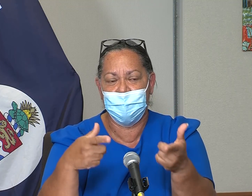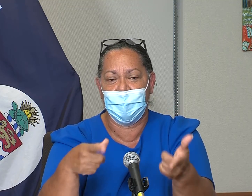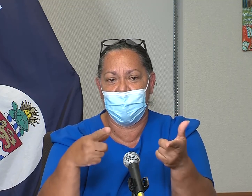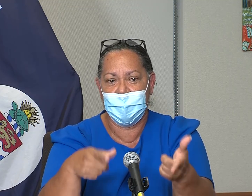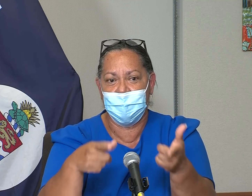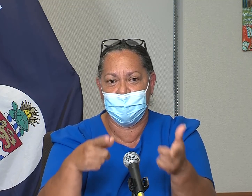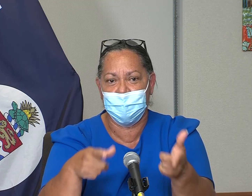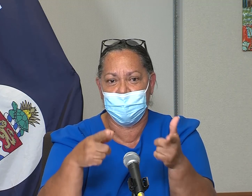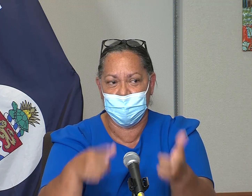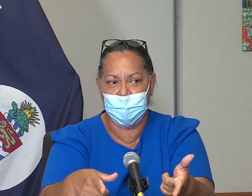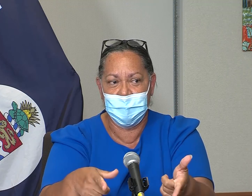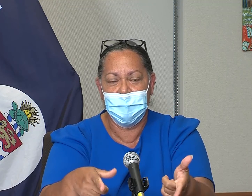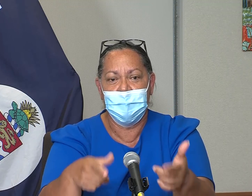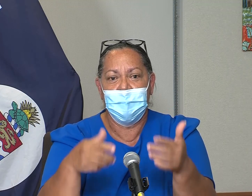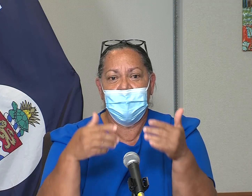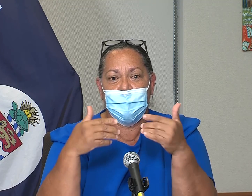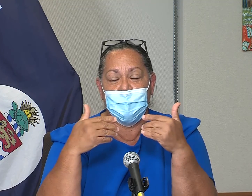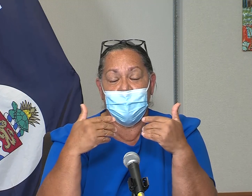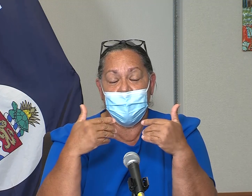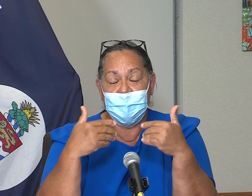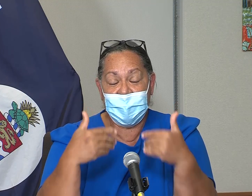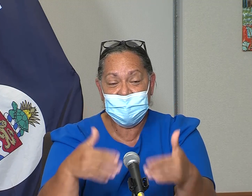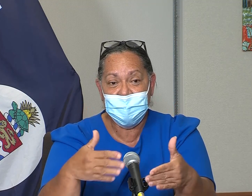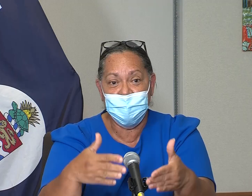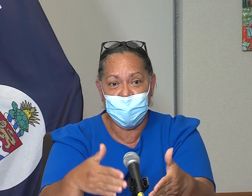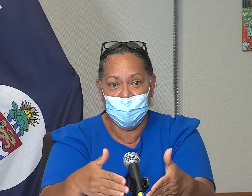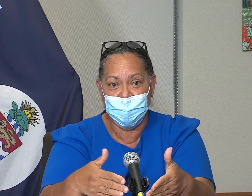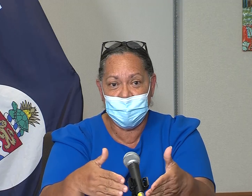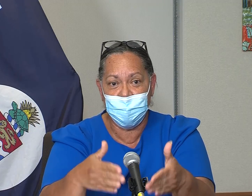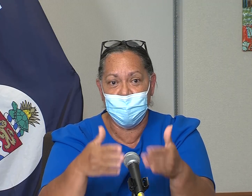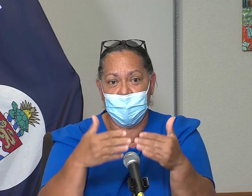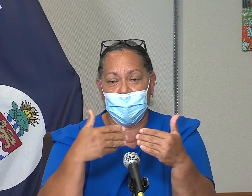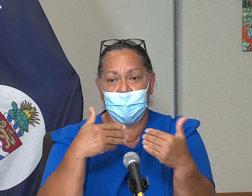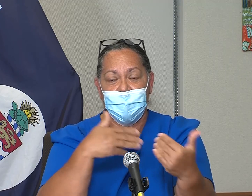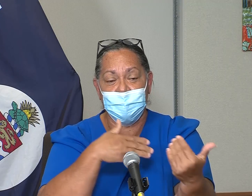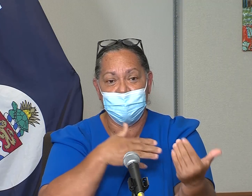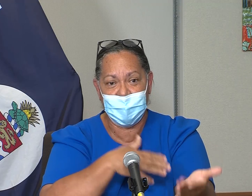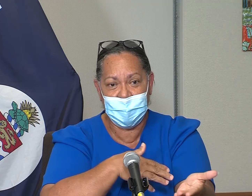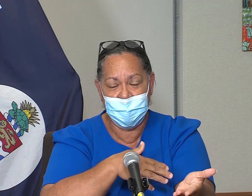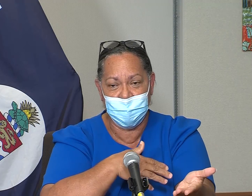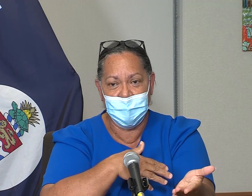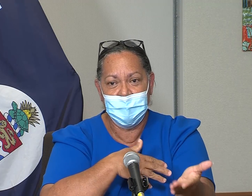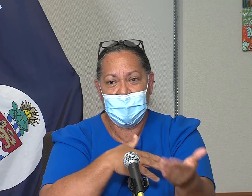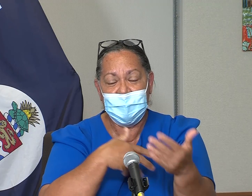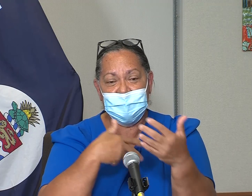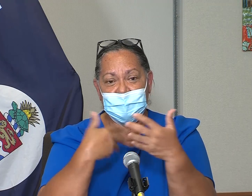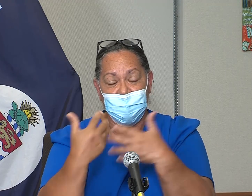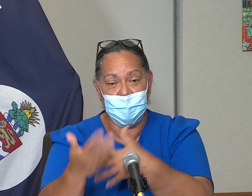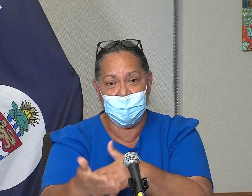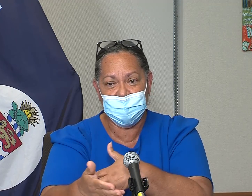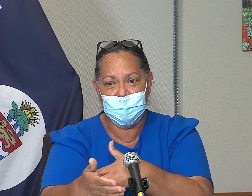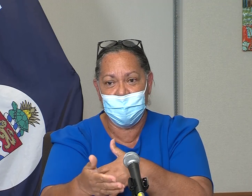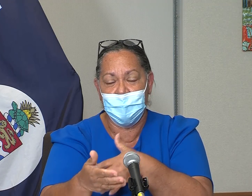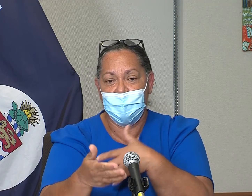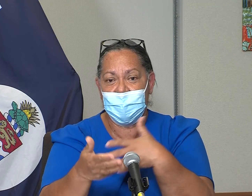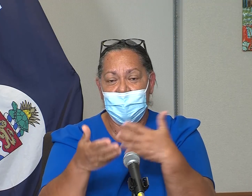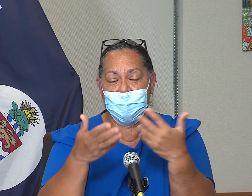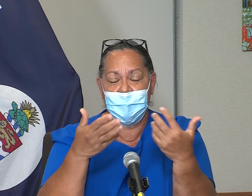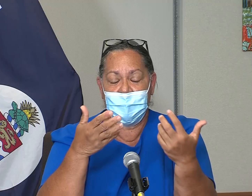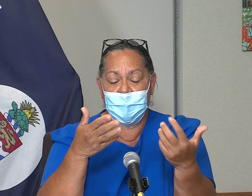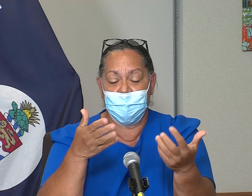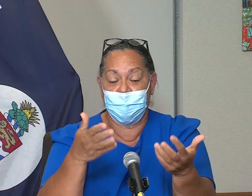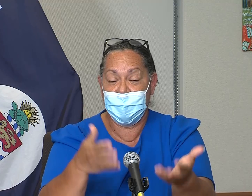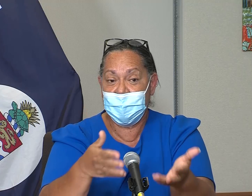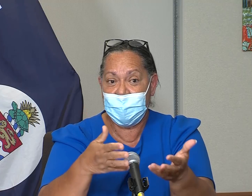what I'm requiring of you to do. Yes, there are children who are under 5, and it's difficulty. We